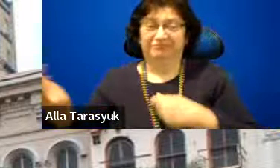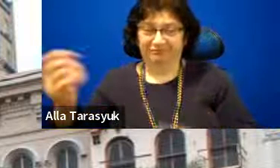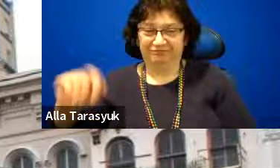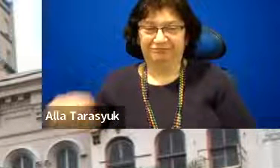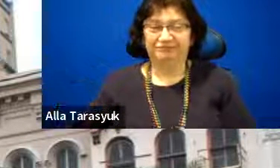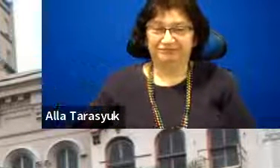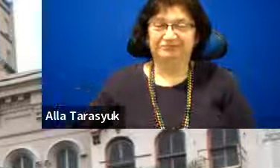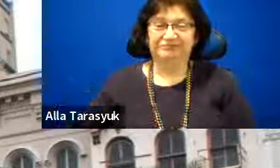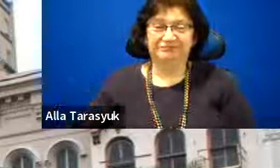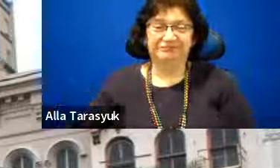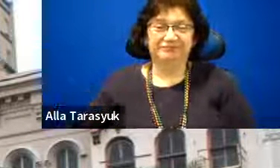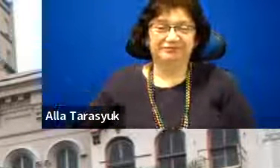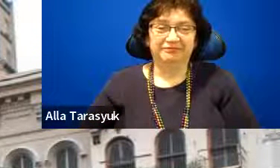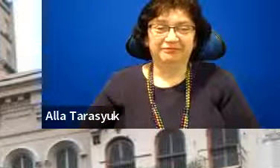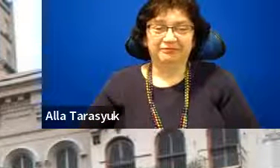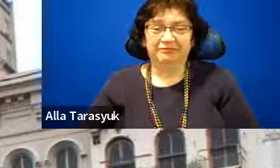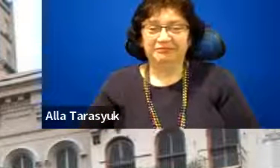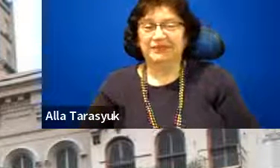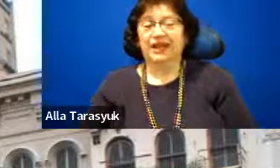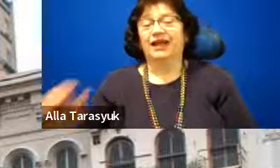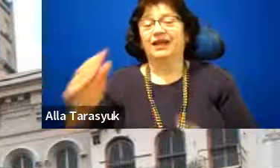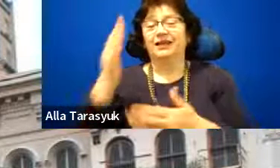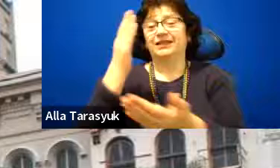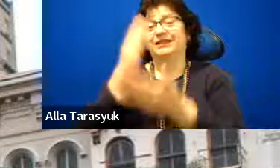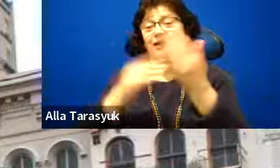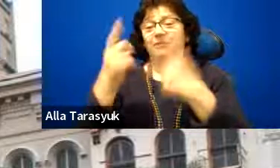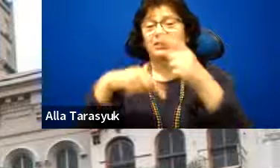You do the float and then throwing the beads.